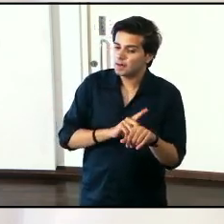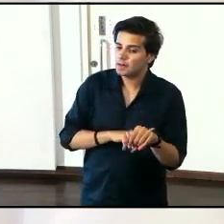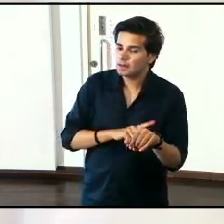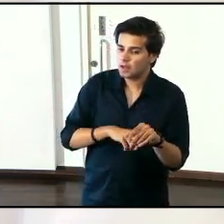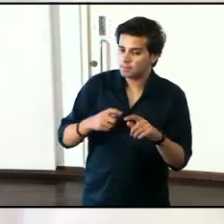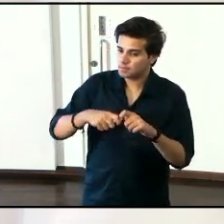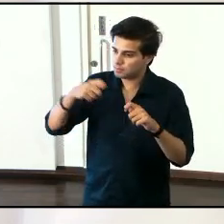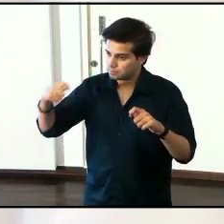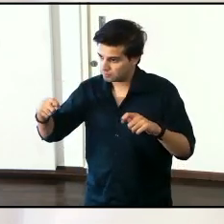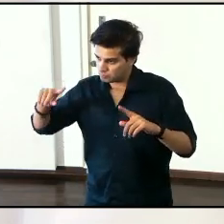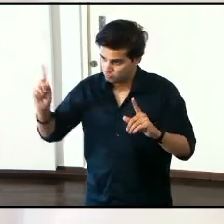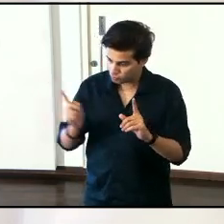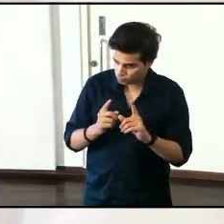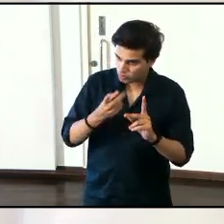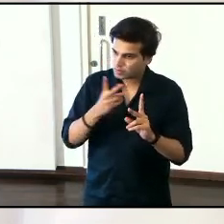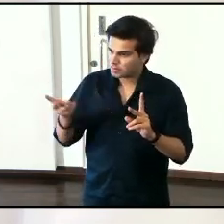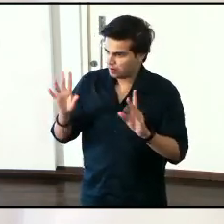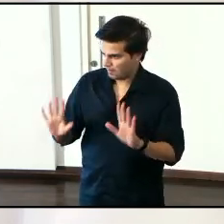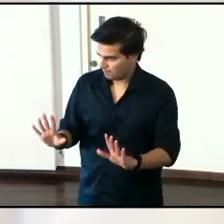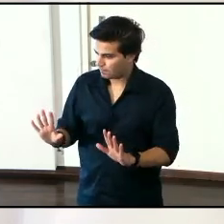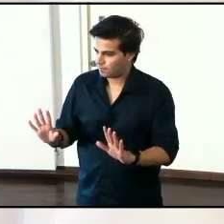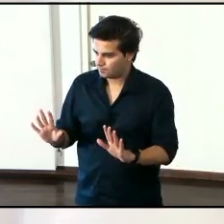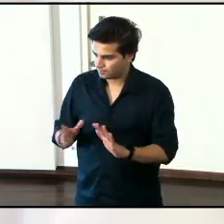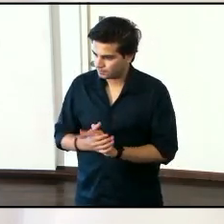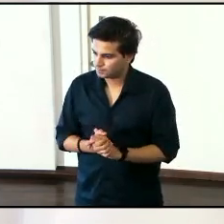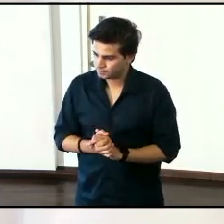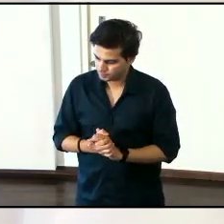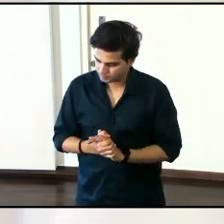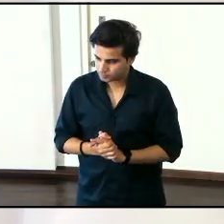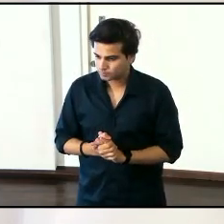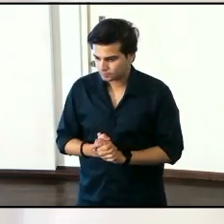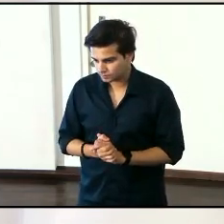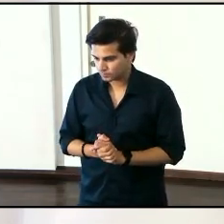over which these things happen. I think these are things that we have to